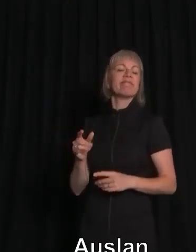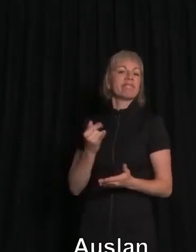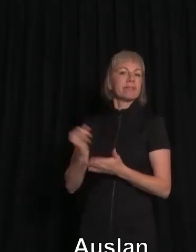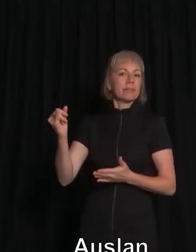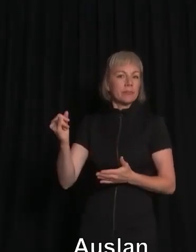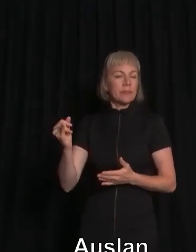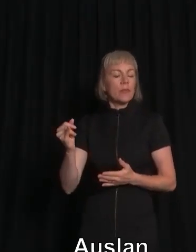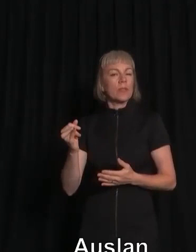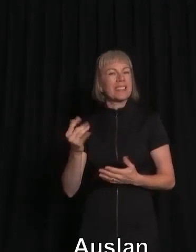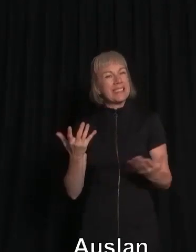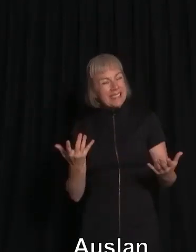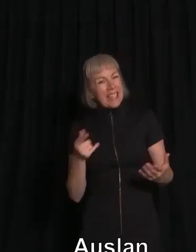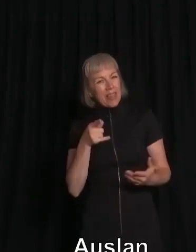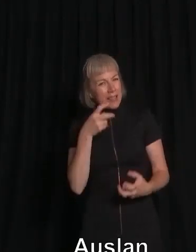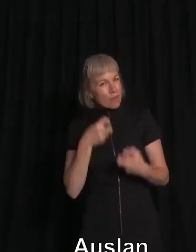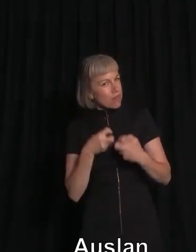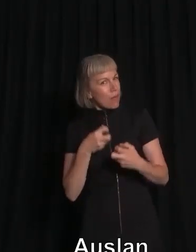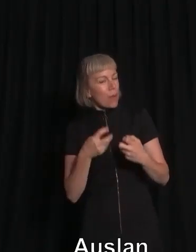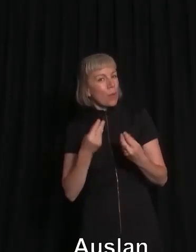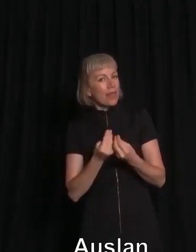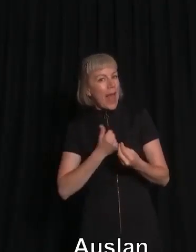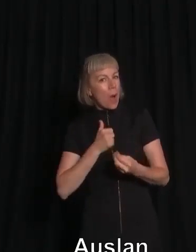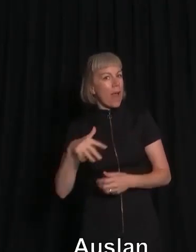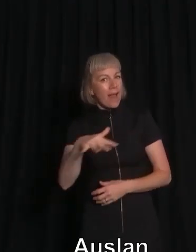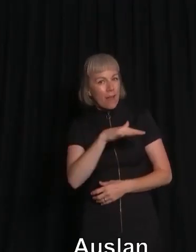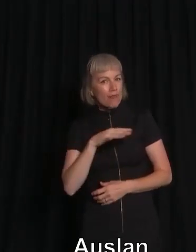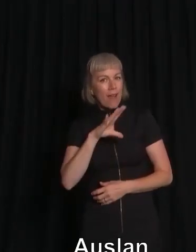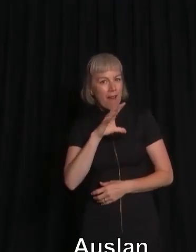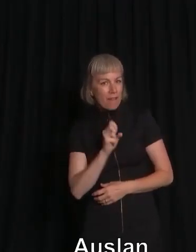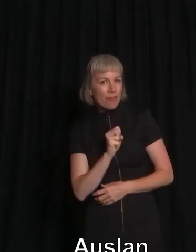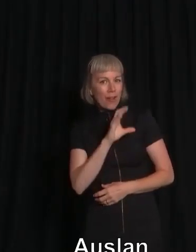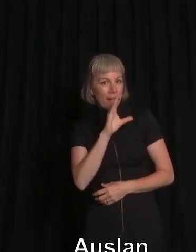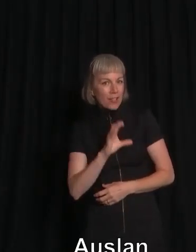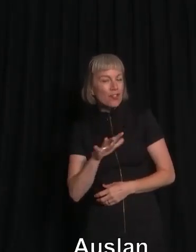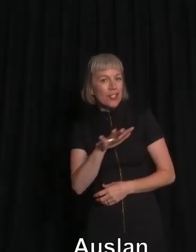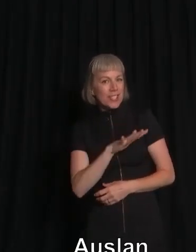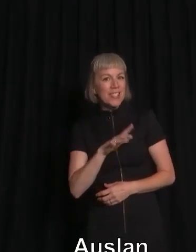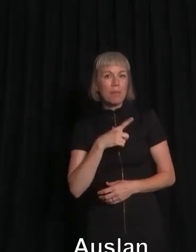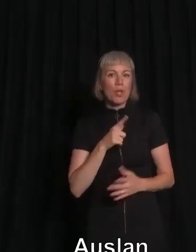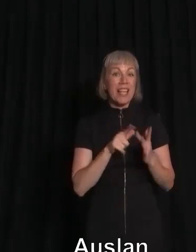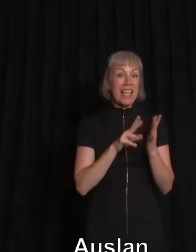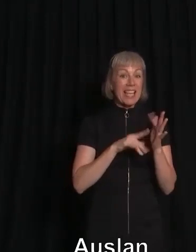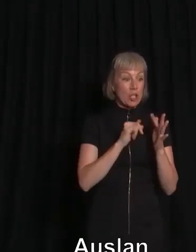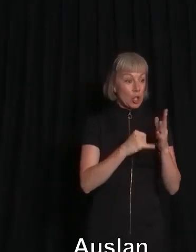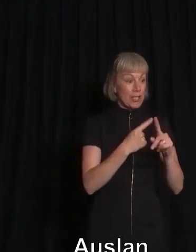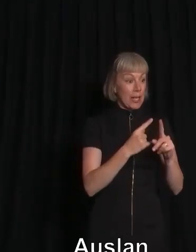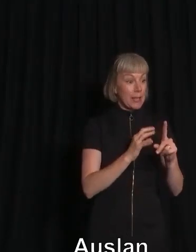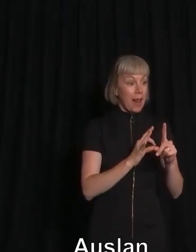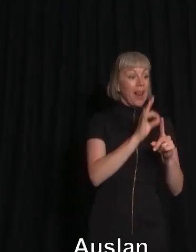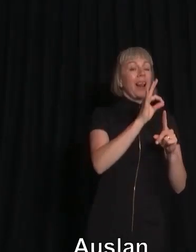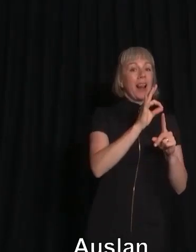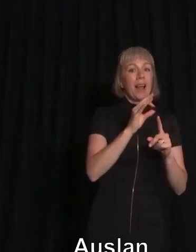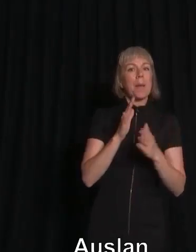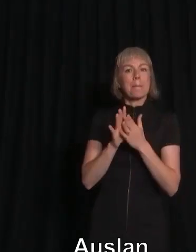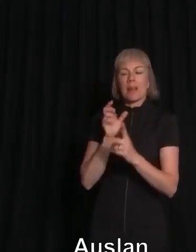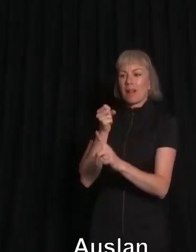it's causing within our region, particularly when it comes to intersex issues. So the state is available to listen on intersex